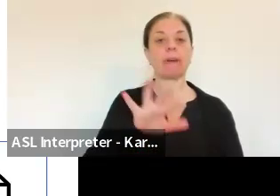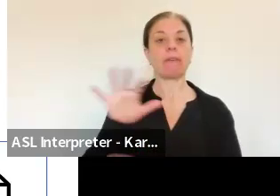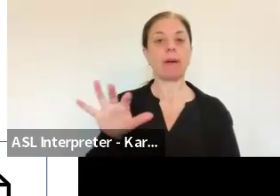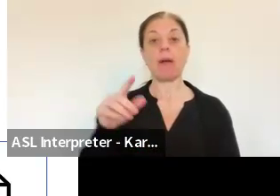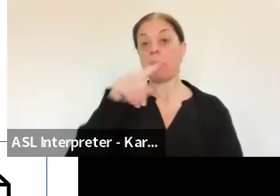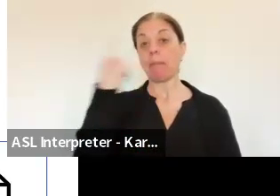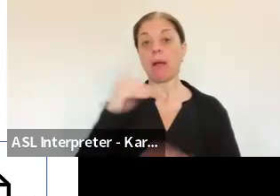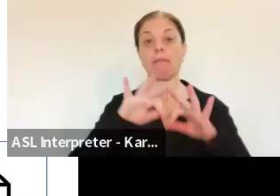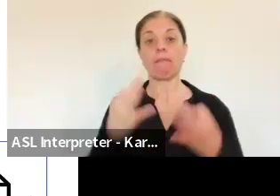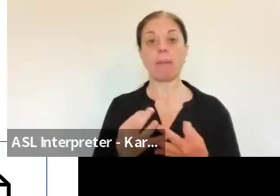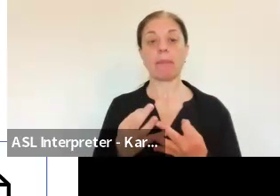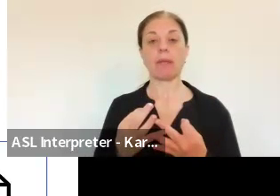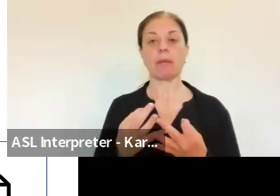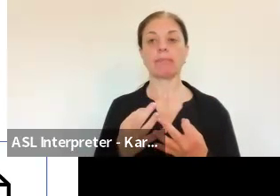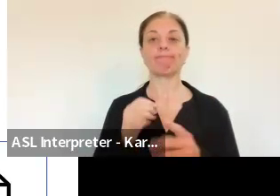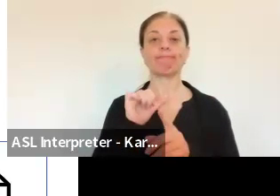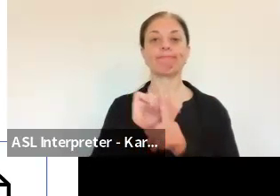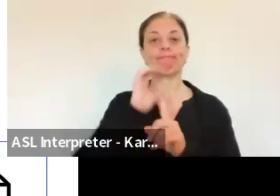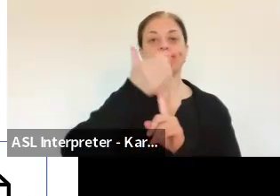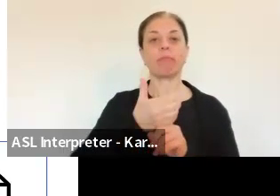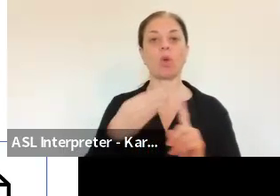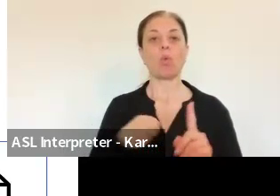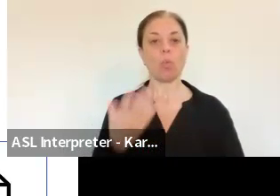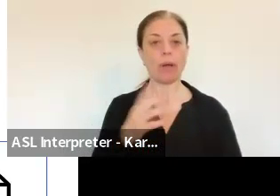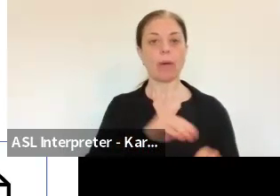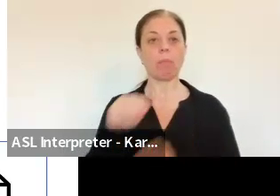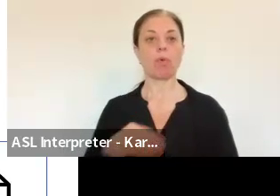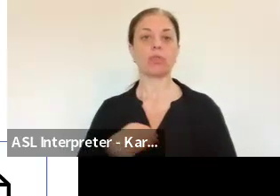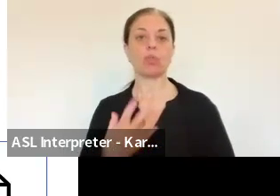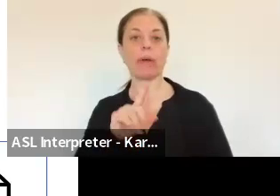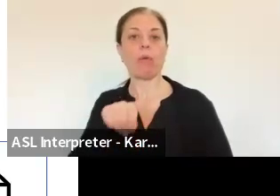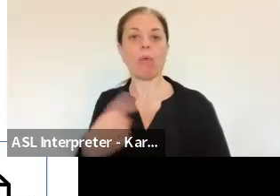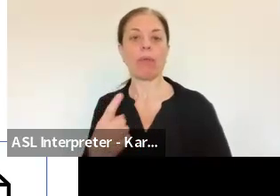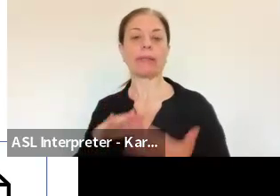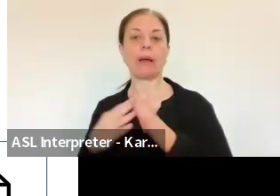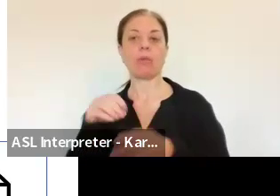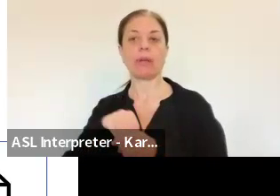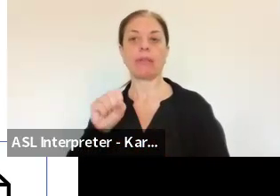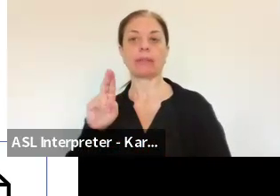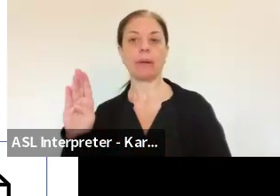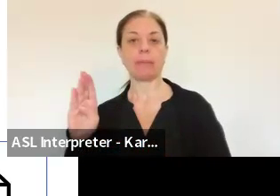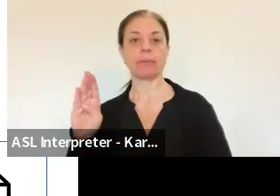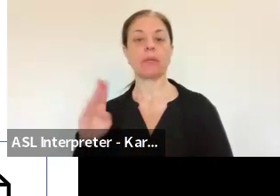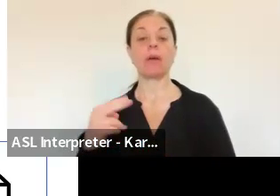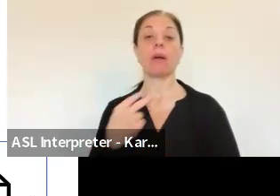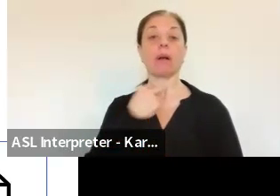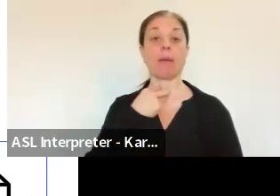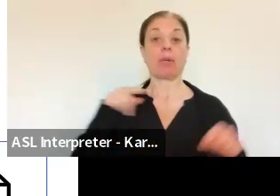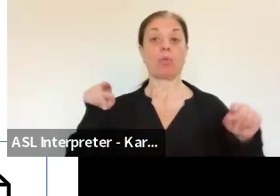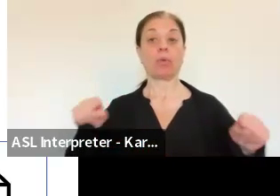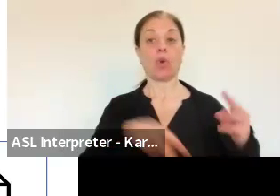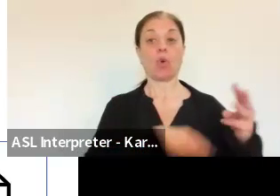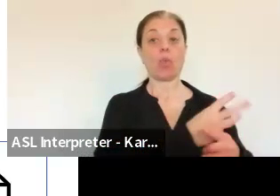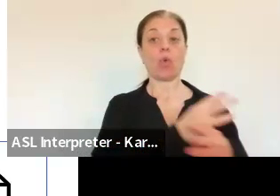1955, a Black family passes for white and moves to a white-only town in suburbs. Caught between two worlds, a teen